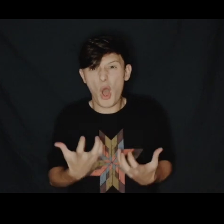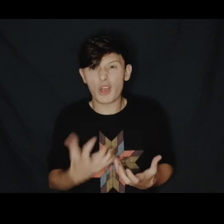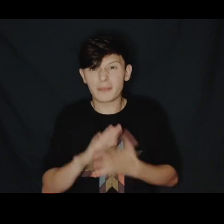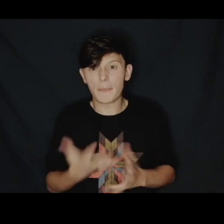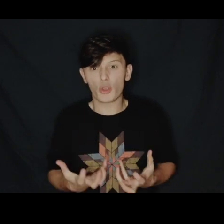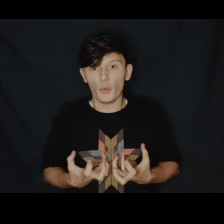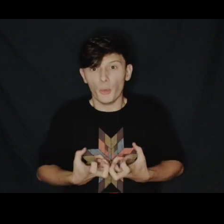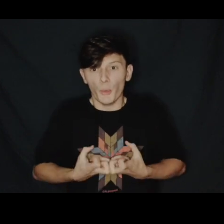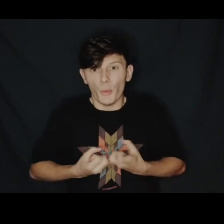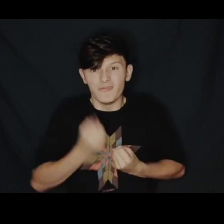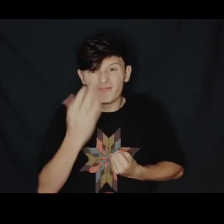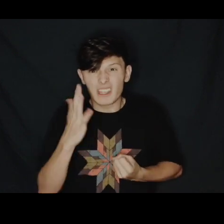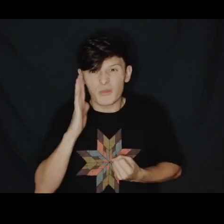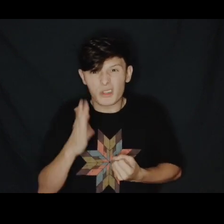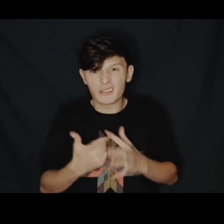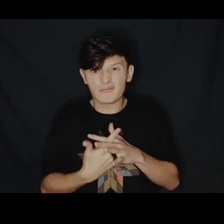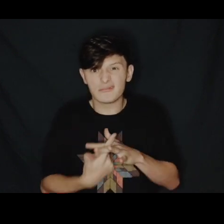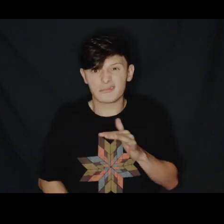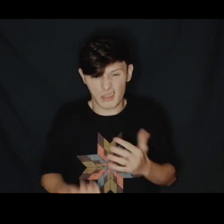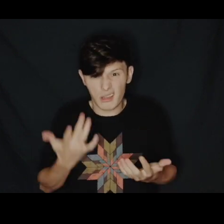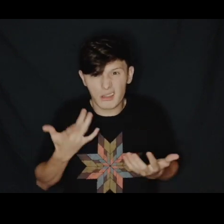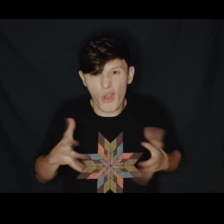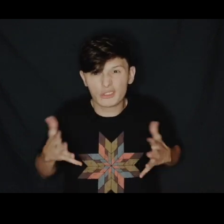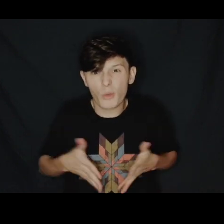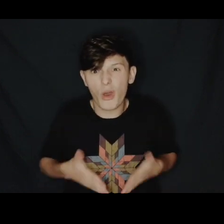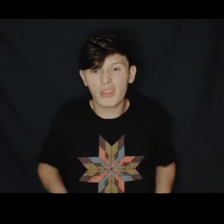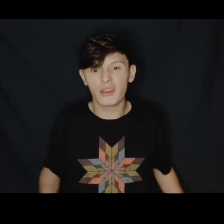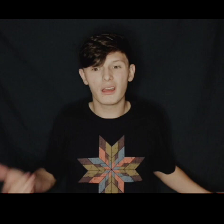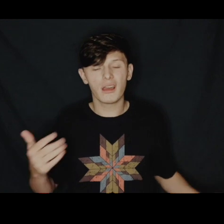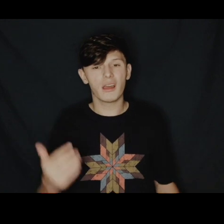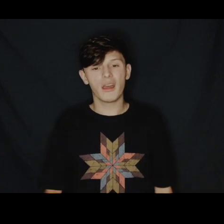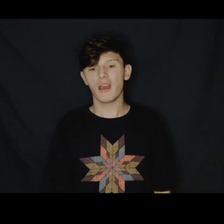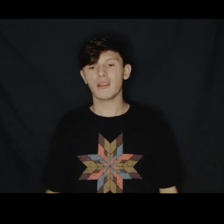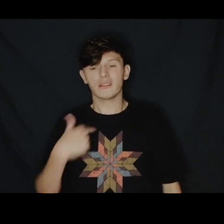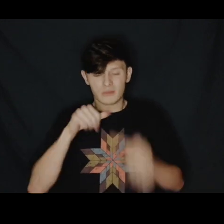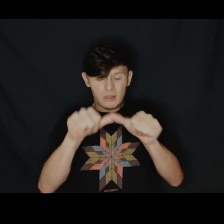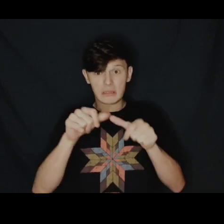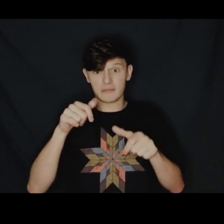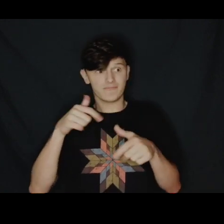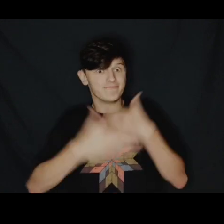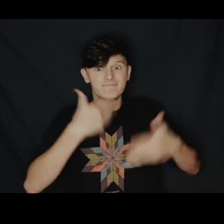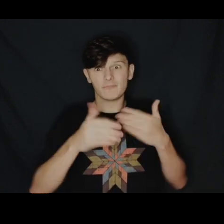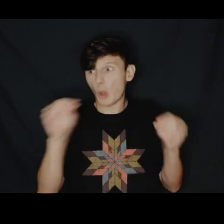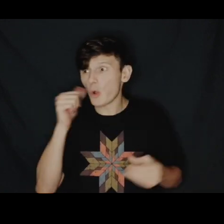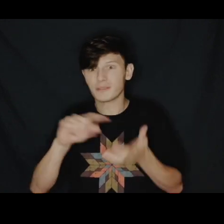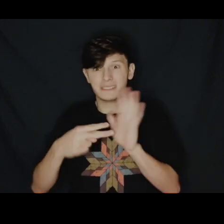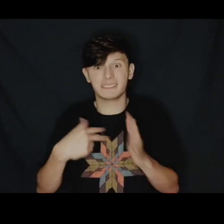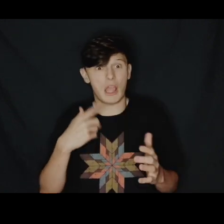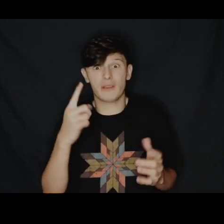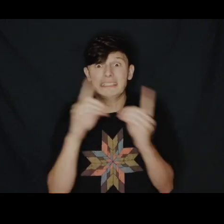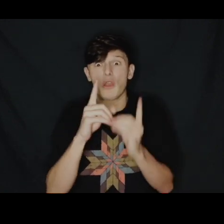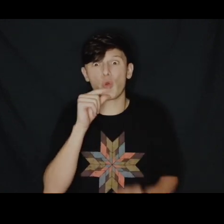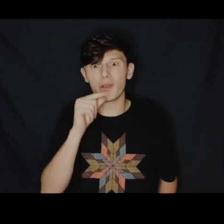any smaller, they would be totally gone. If I continue at this rate, the only thing I'll